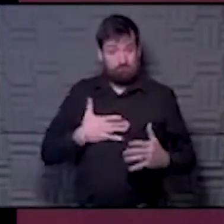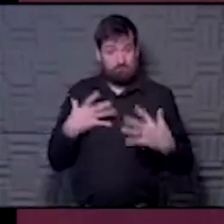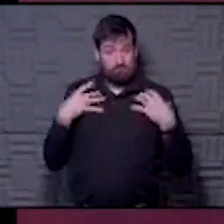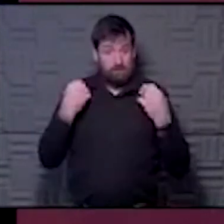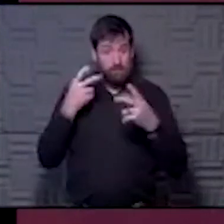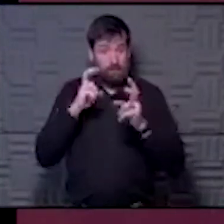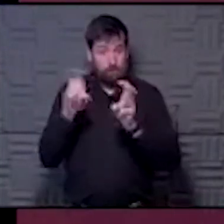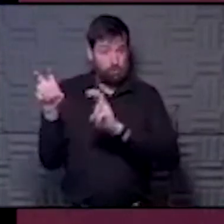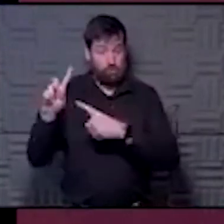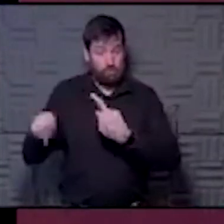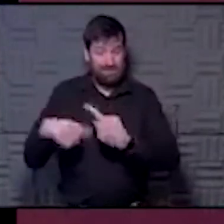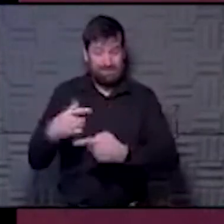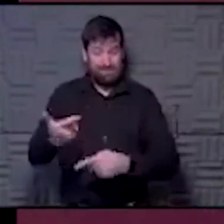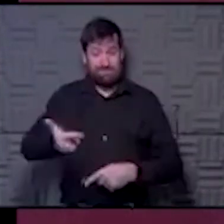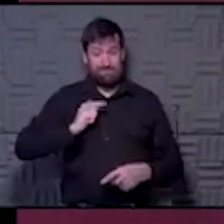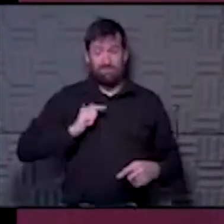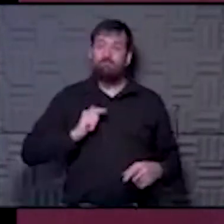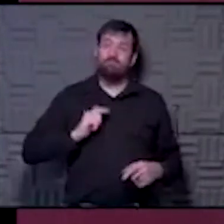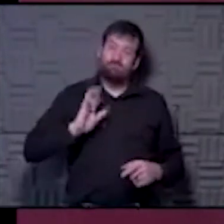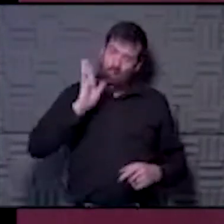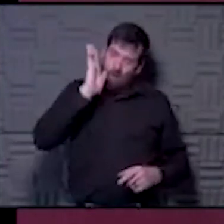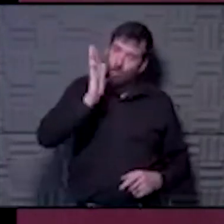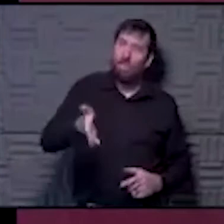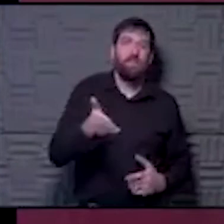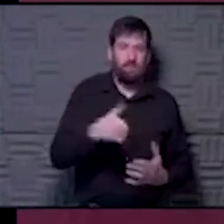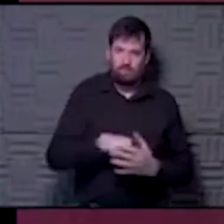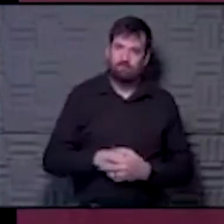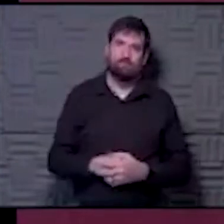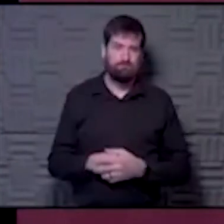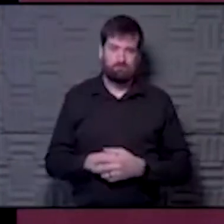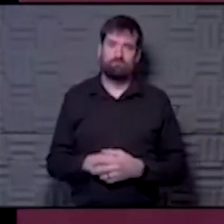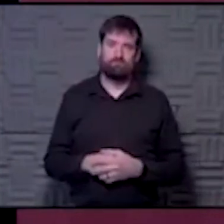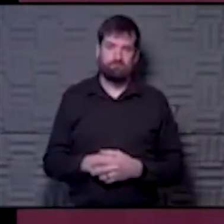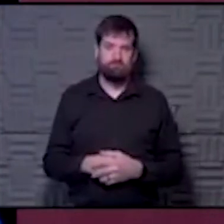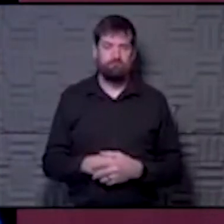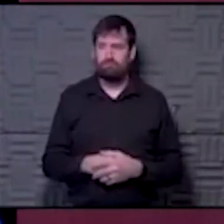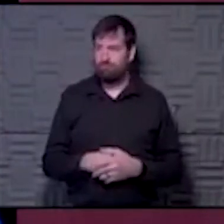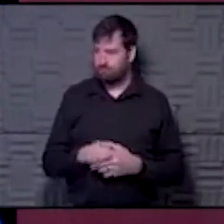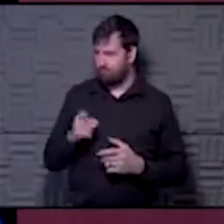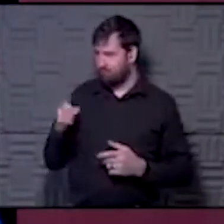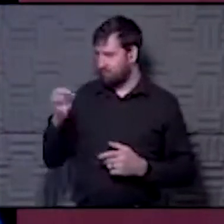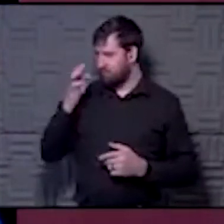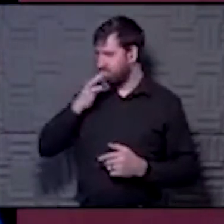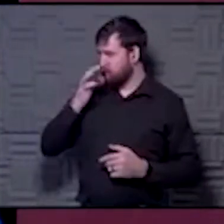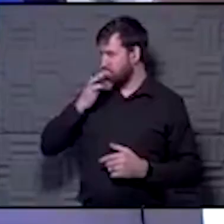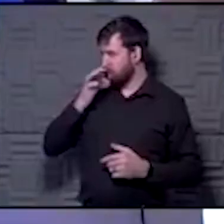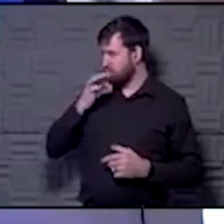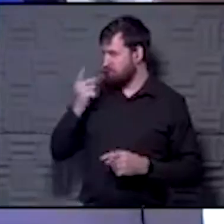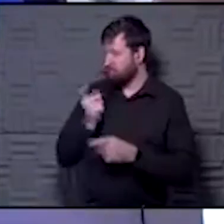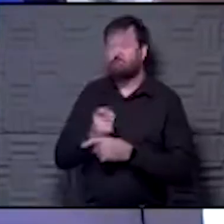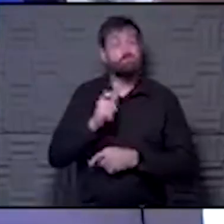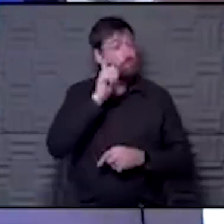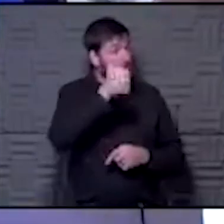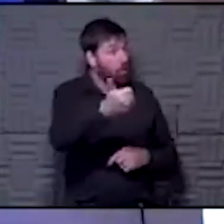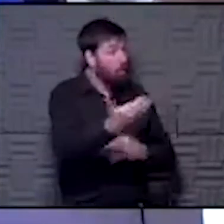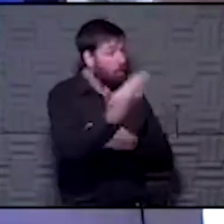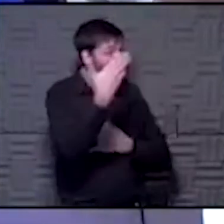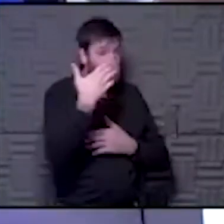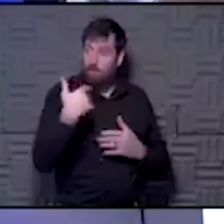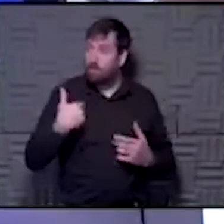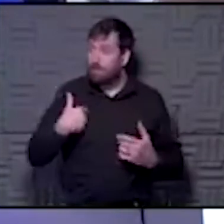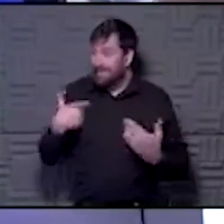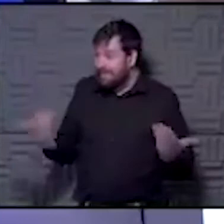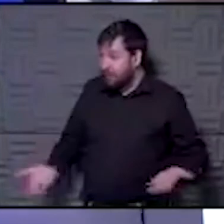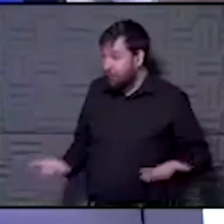when the date comes for me to get a vaccine, I'm going to be ready to go. And I think you're coming up pretty soon, aren't you? Tomorrow morning, Awesome. Are we doing